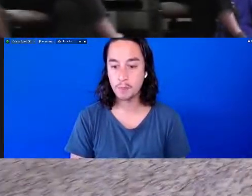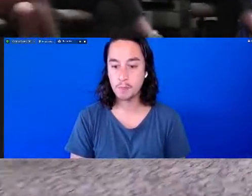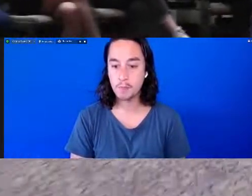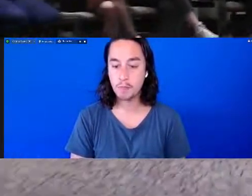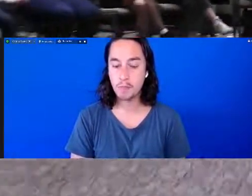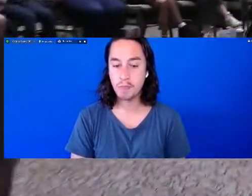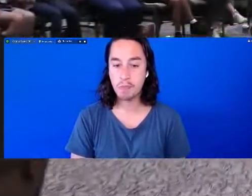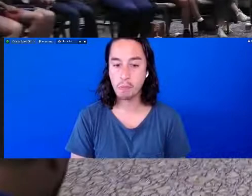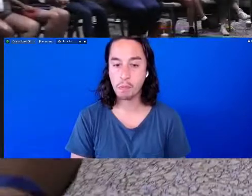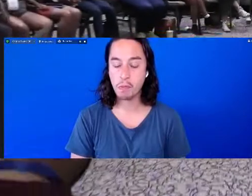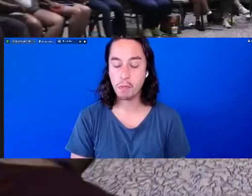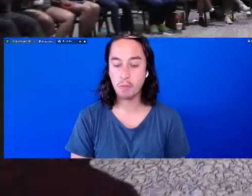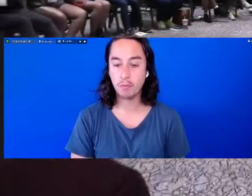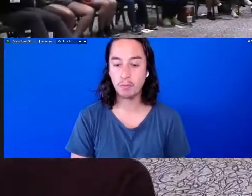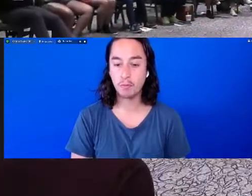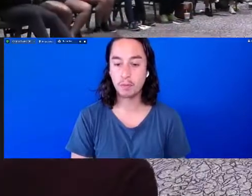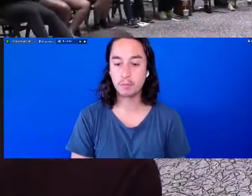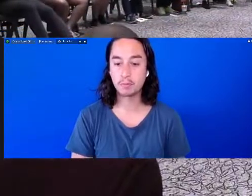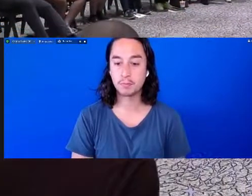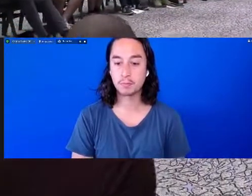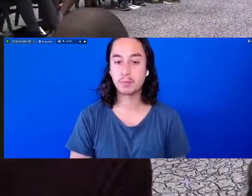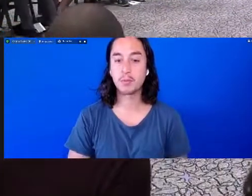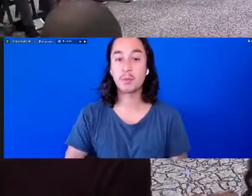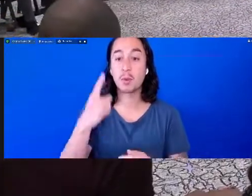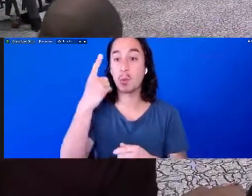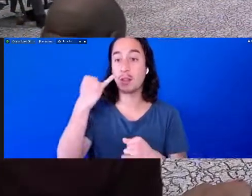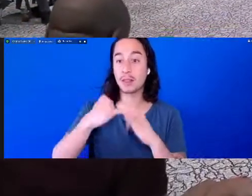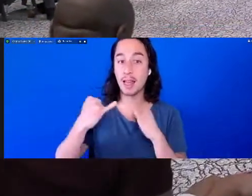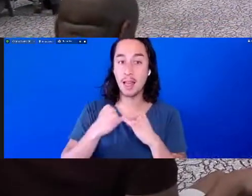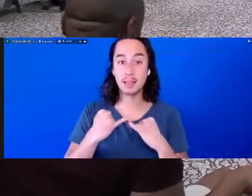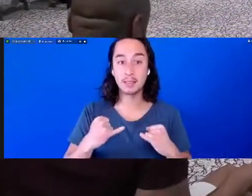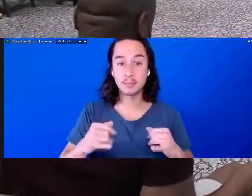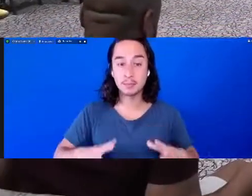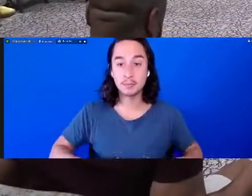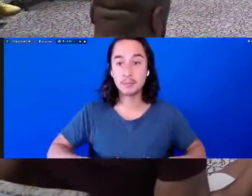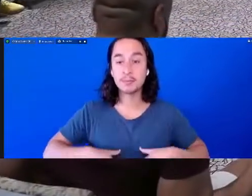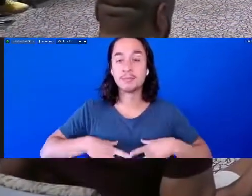And then we'll take one last breath in.